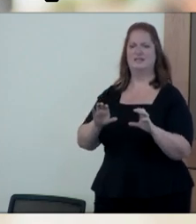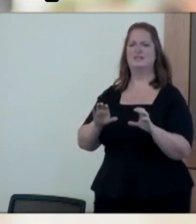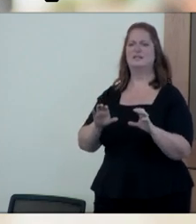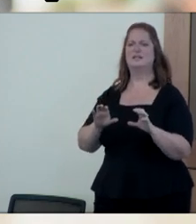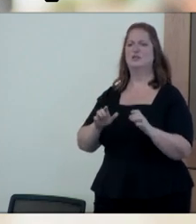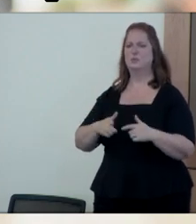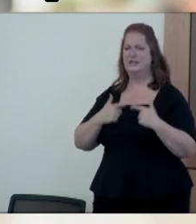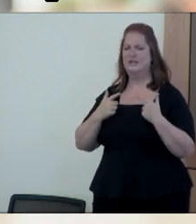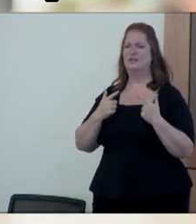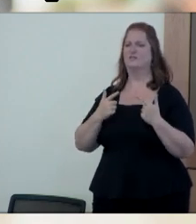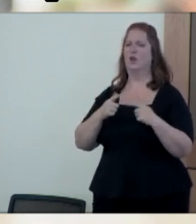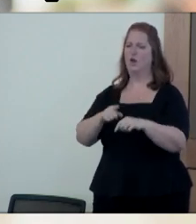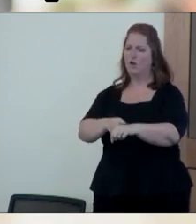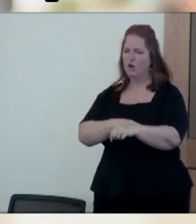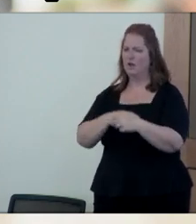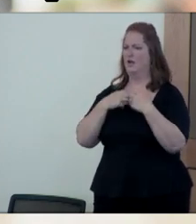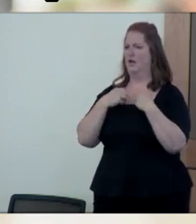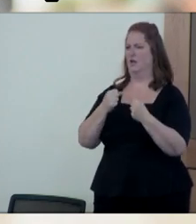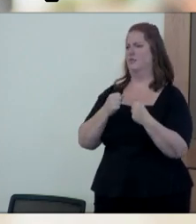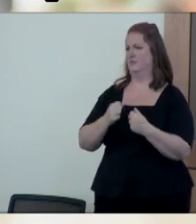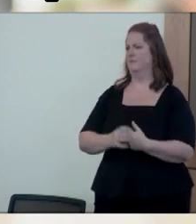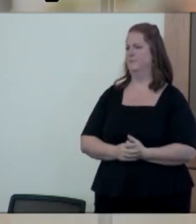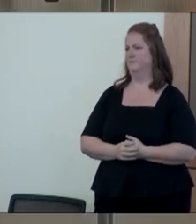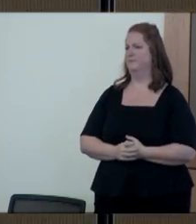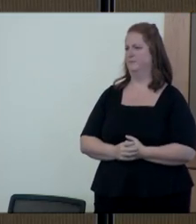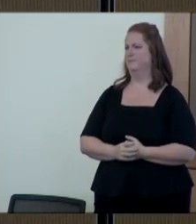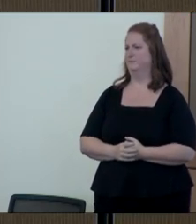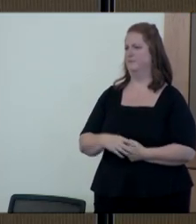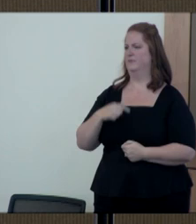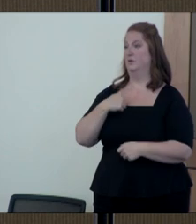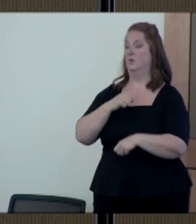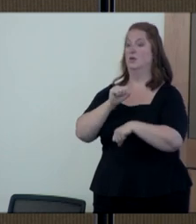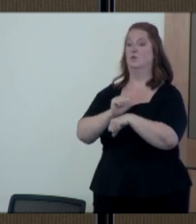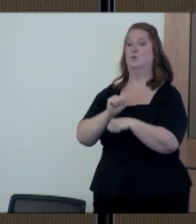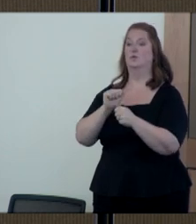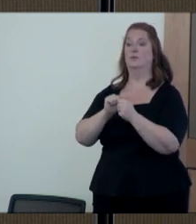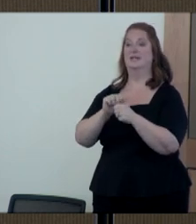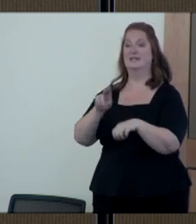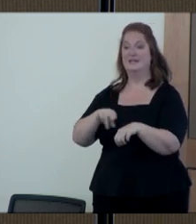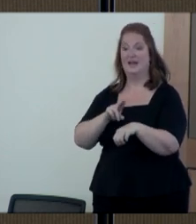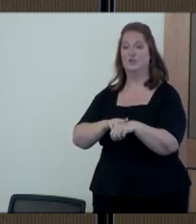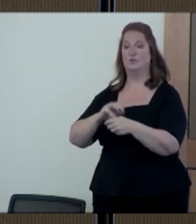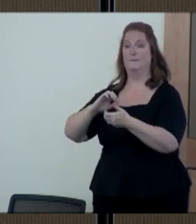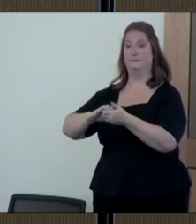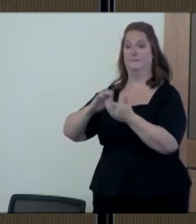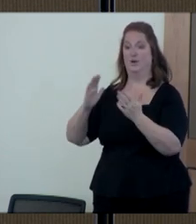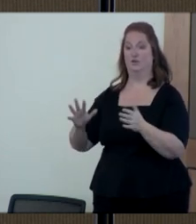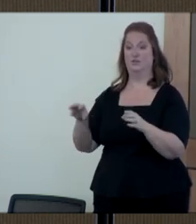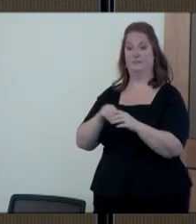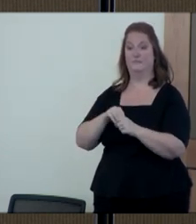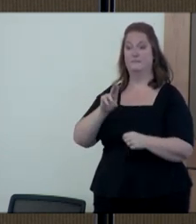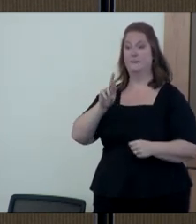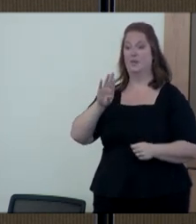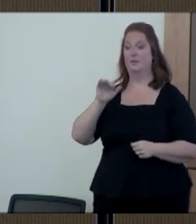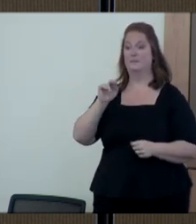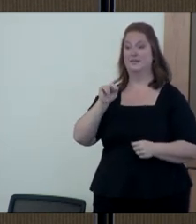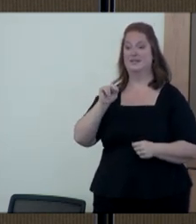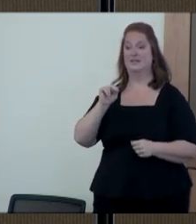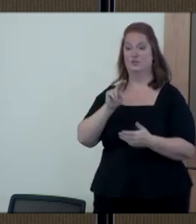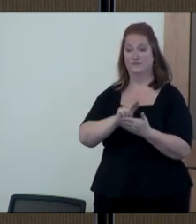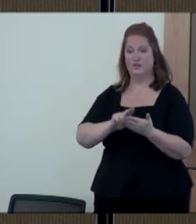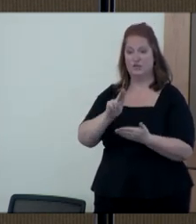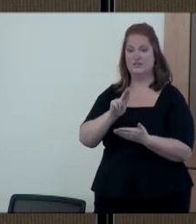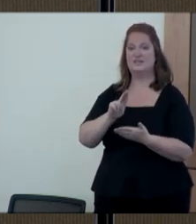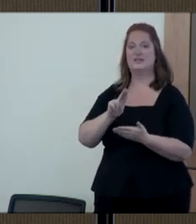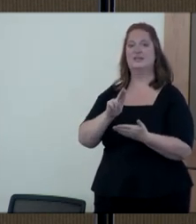long and healthy life. We're working with local and national partners, including urban-serving universities, to